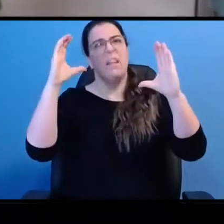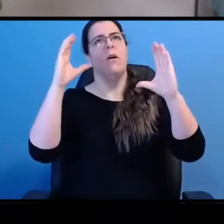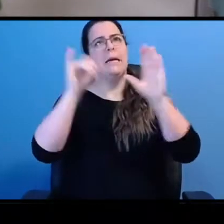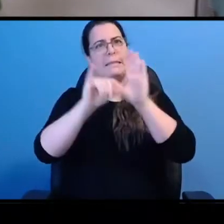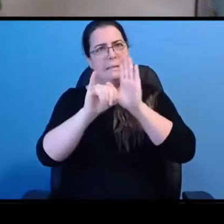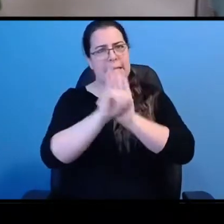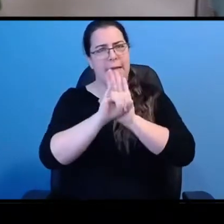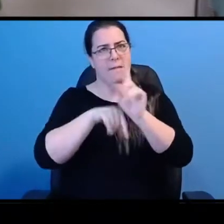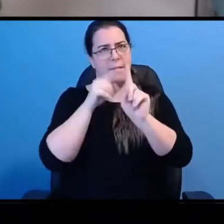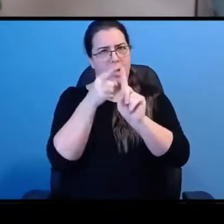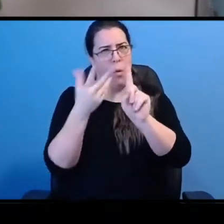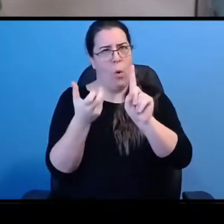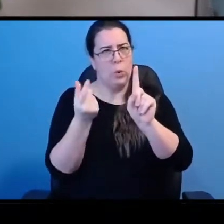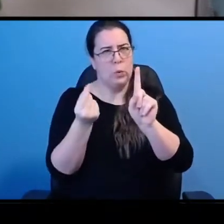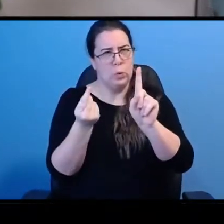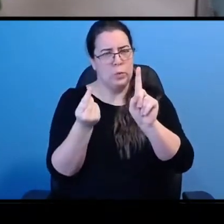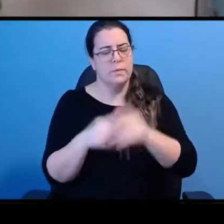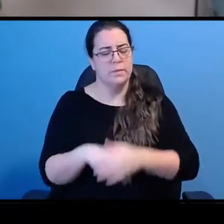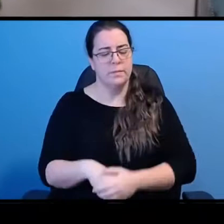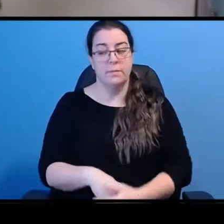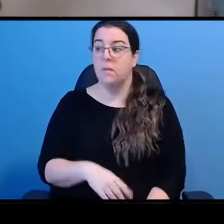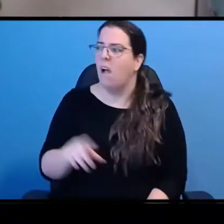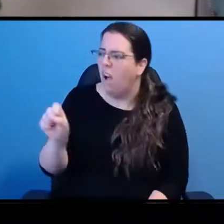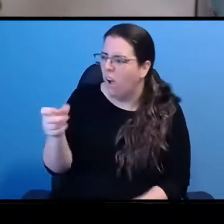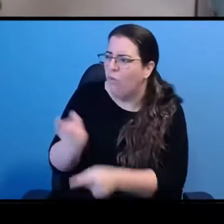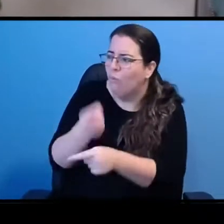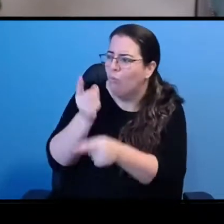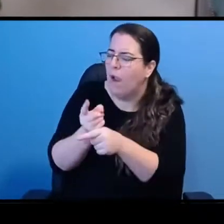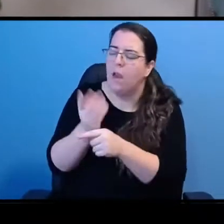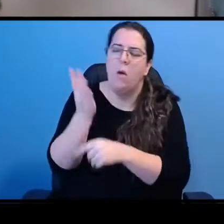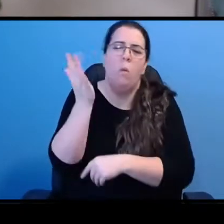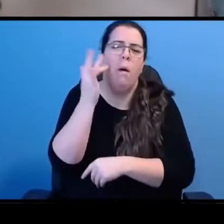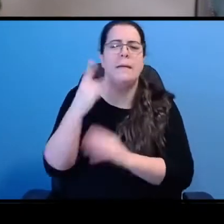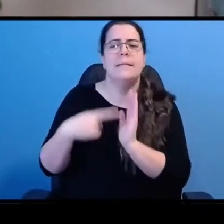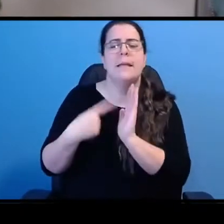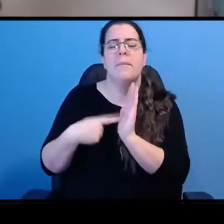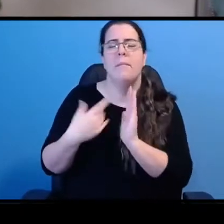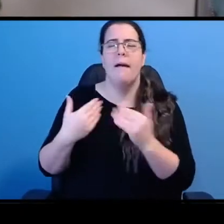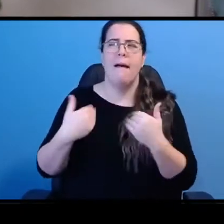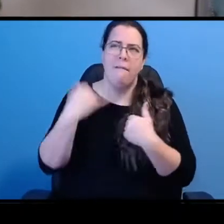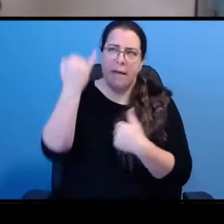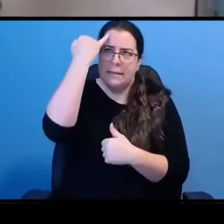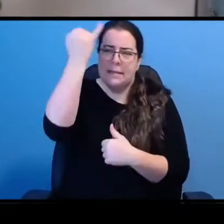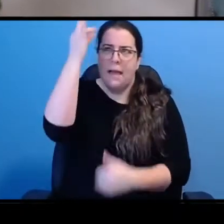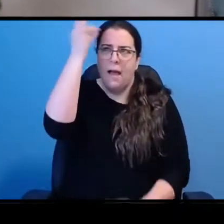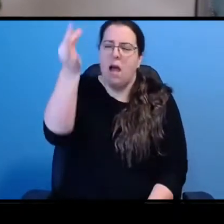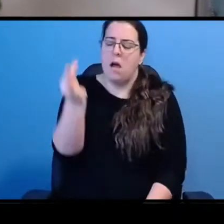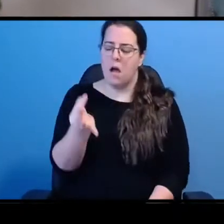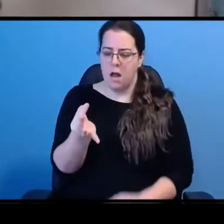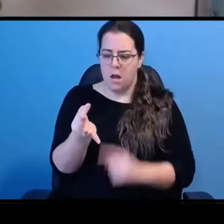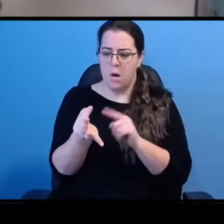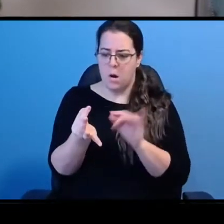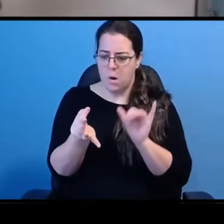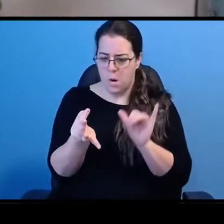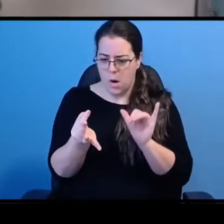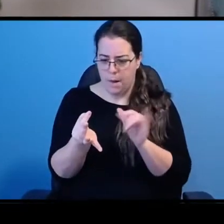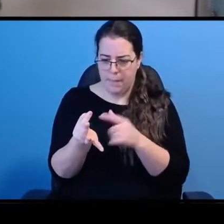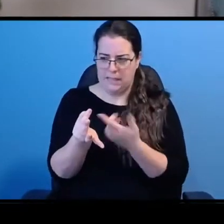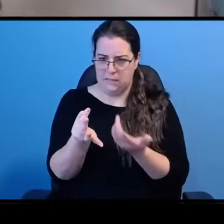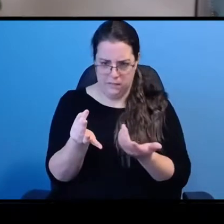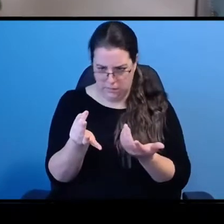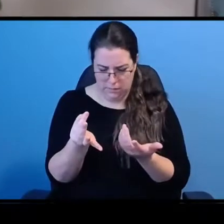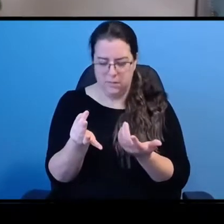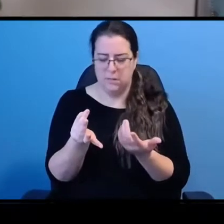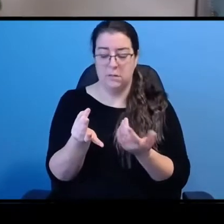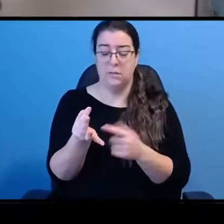grant, sometimes, you have an idea in your head of a project that you want to work on, but you don't always spend the time to